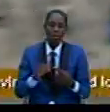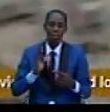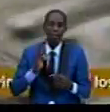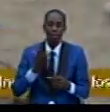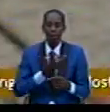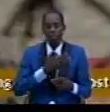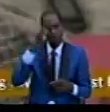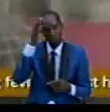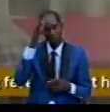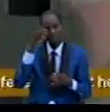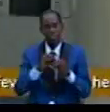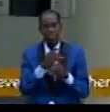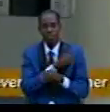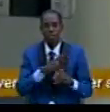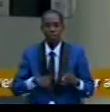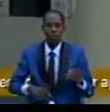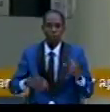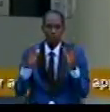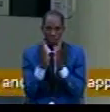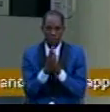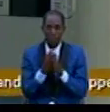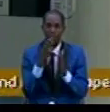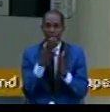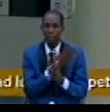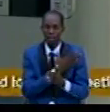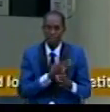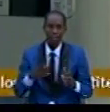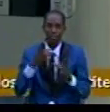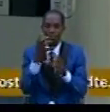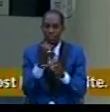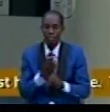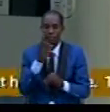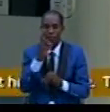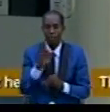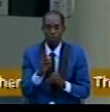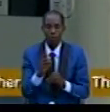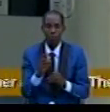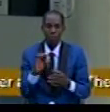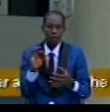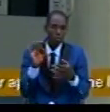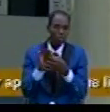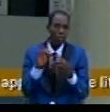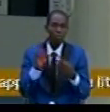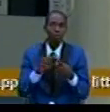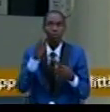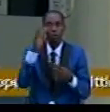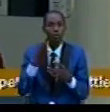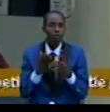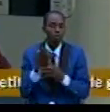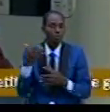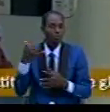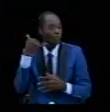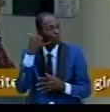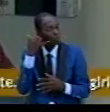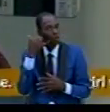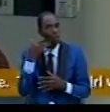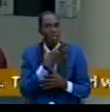to God and got him connected to God and his brain surgery. Well, let me say something about it a little bit